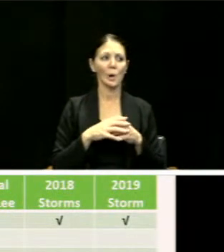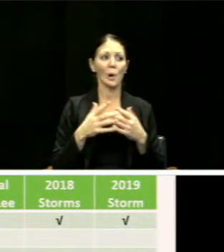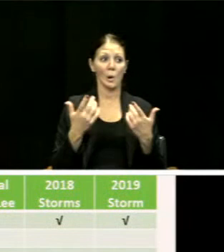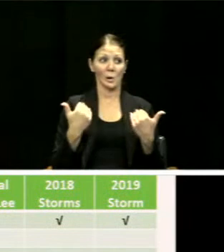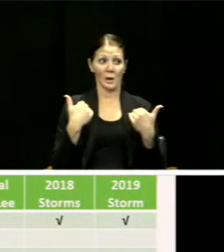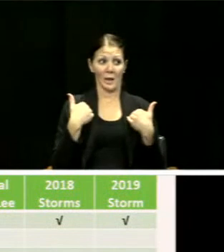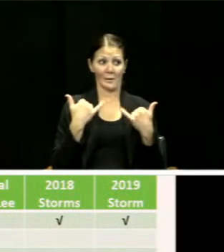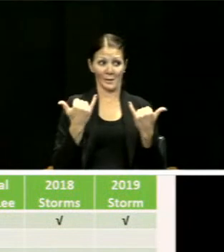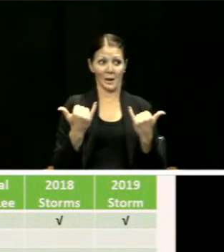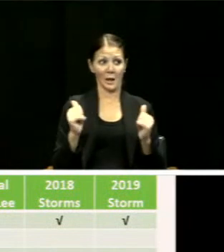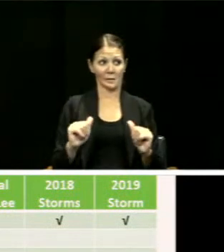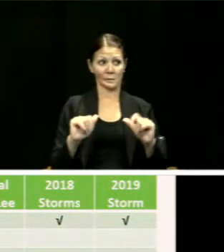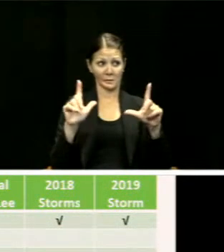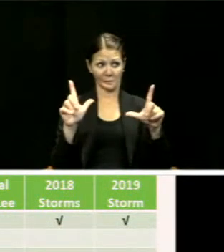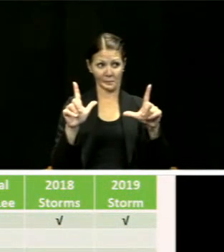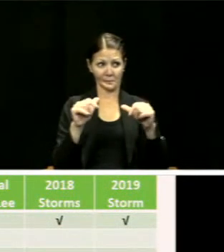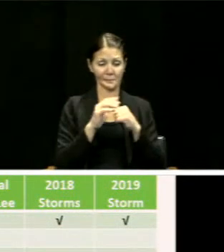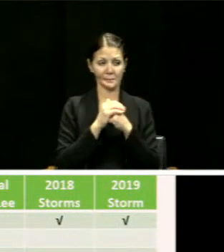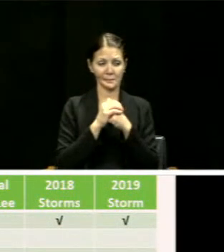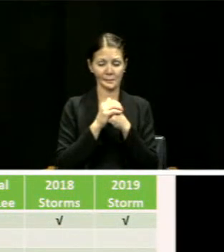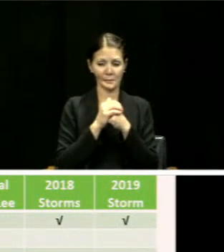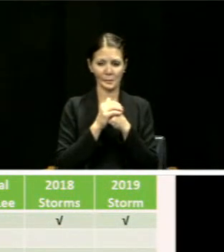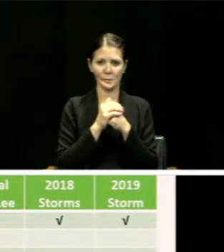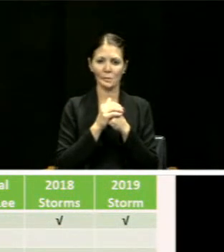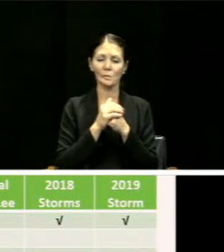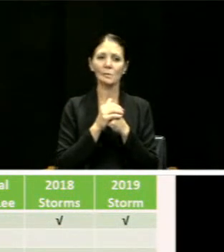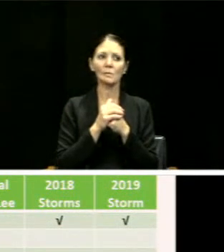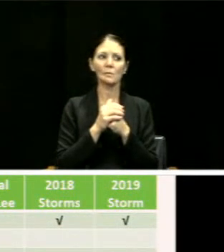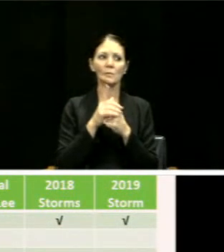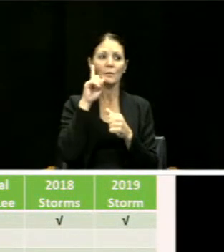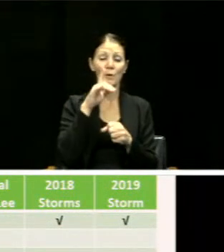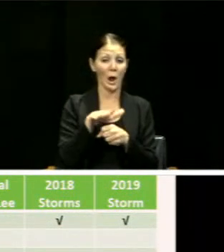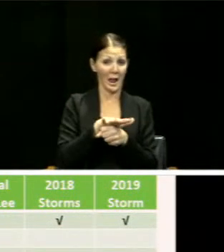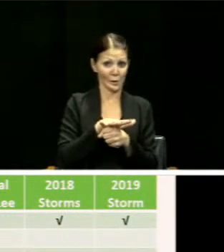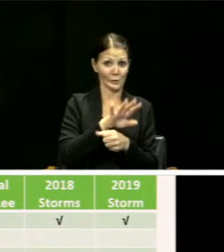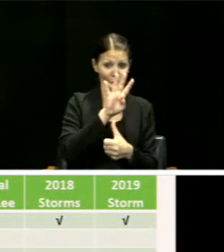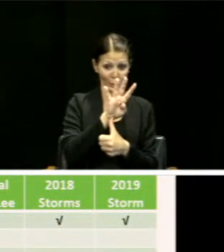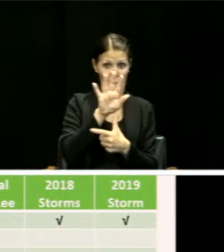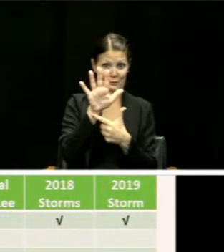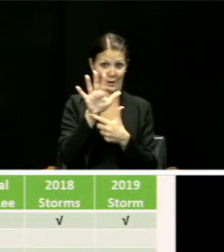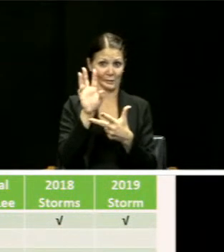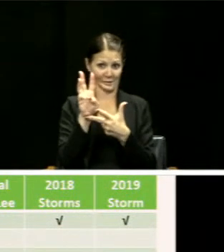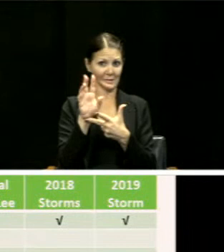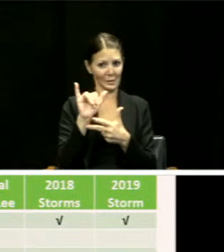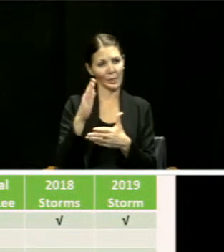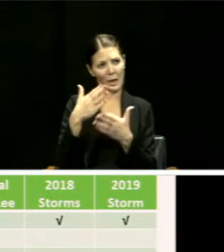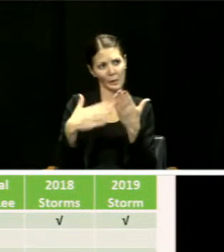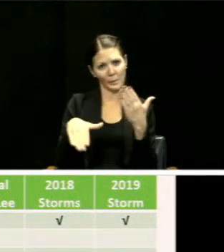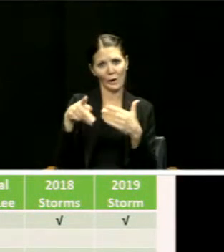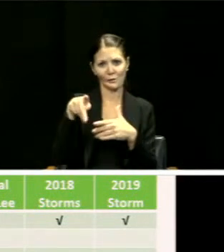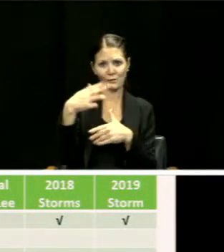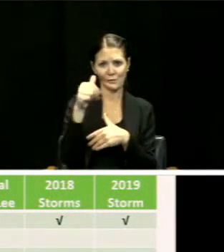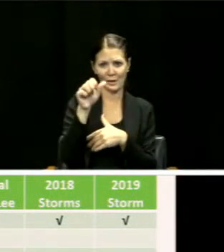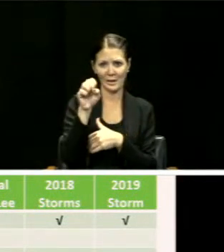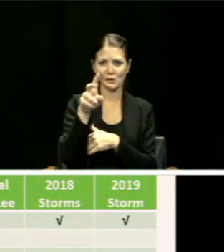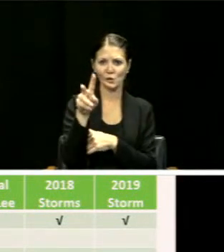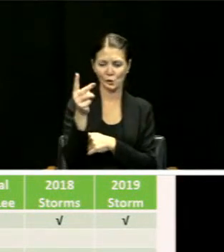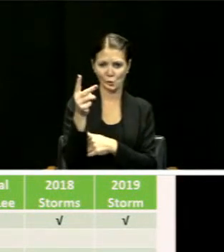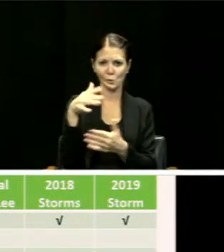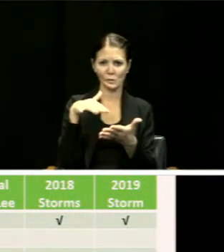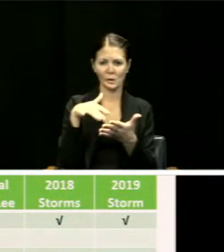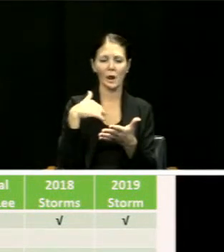have next is just for area 4, 5, and 6. So this is the phase 2 study. We actually have each